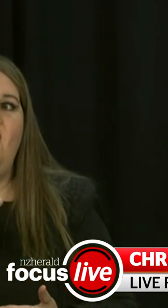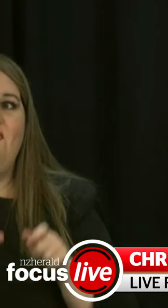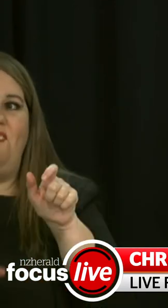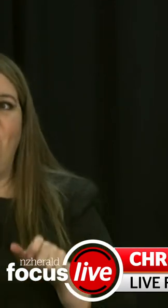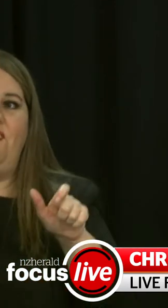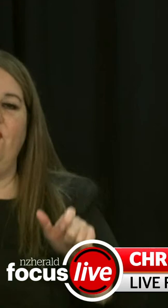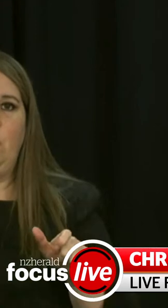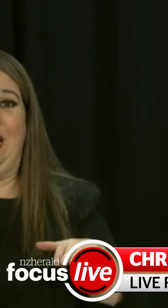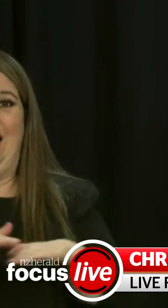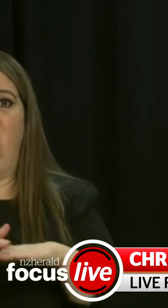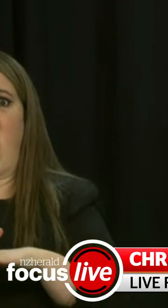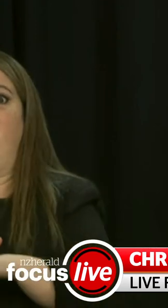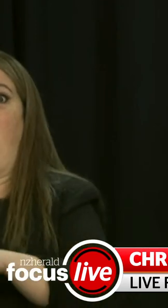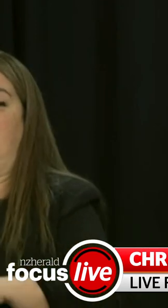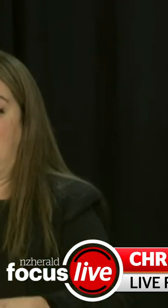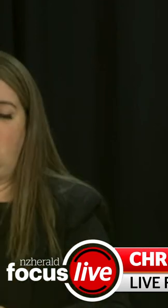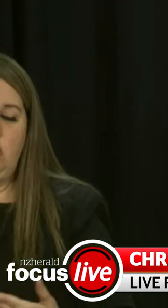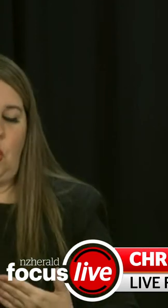You mentioned